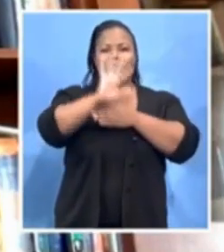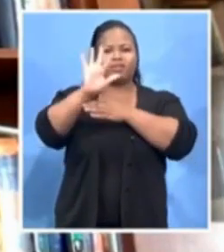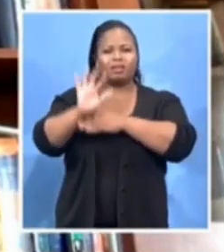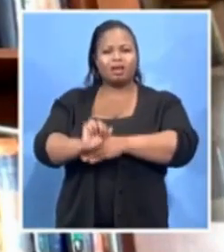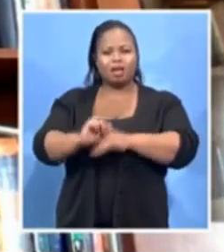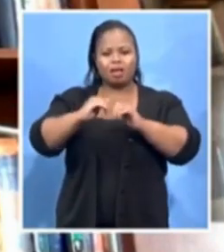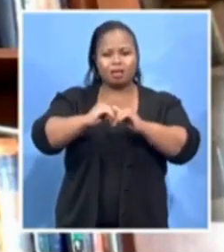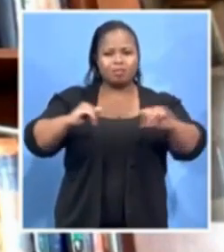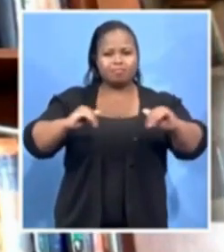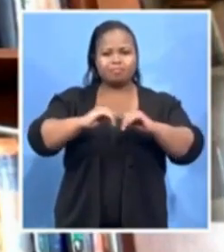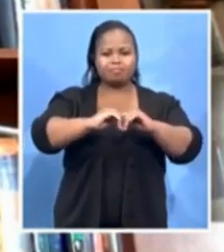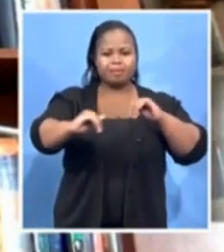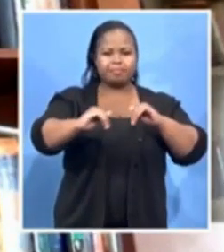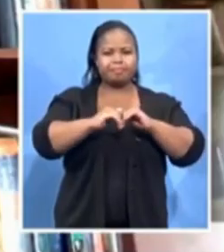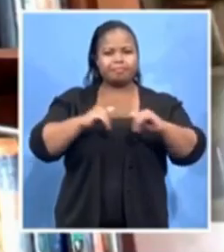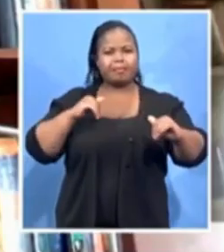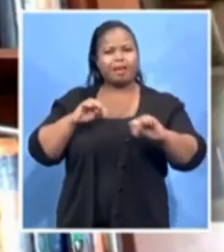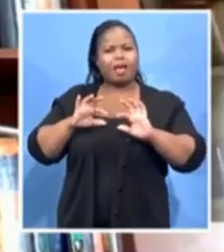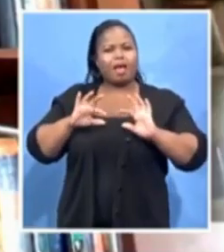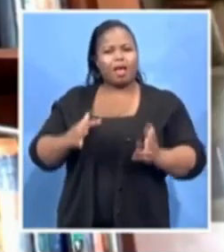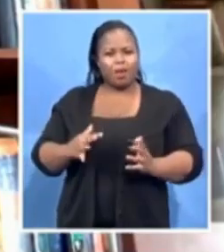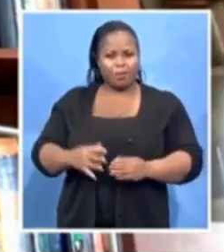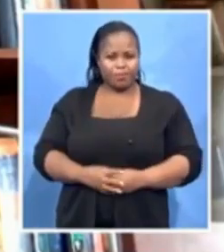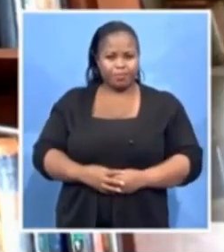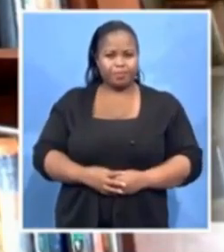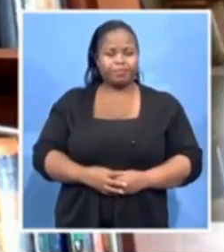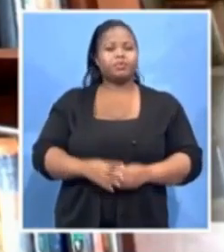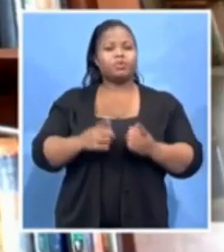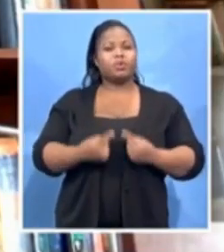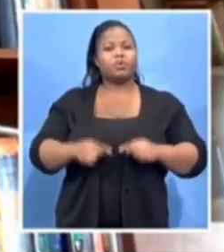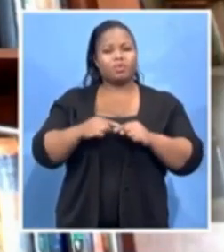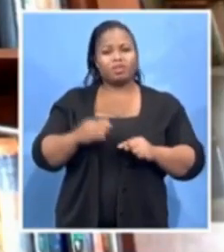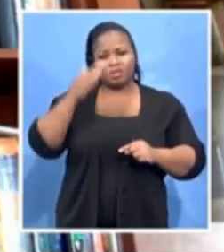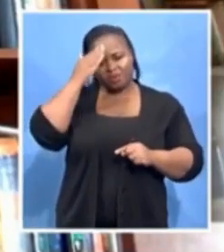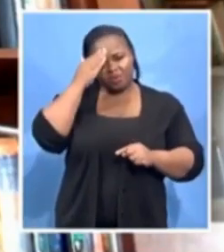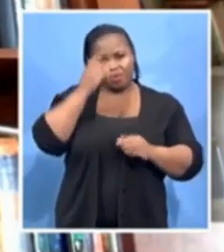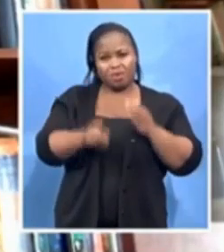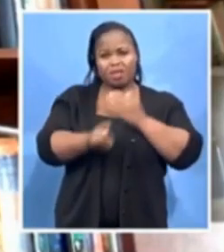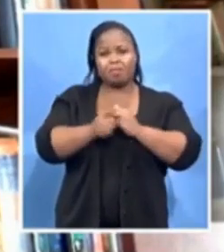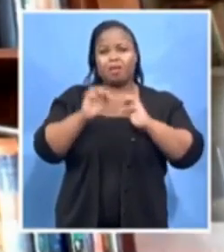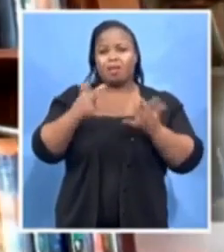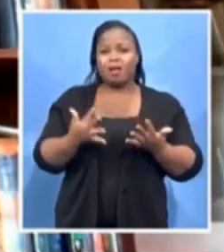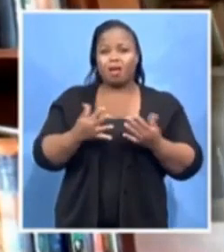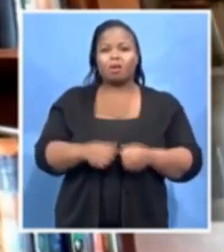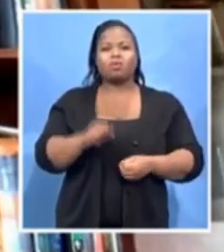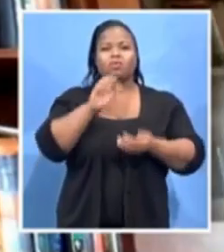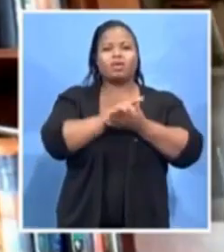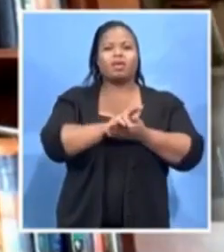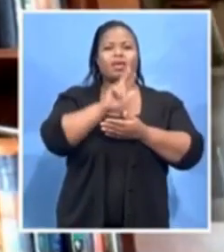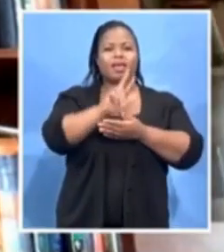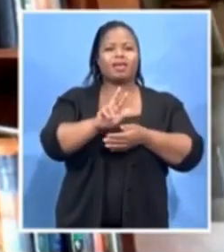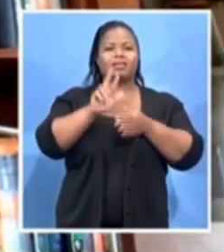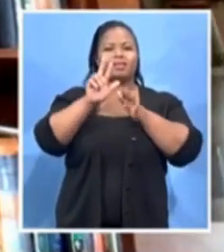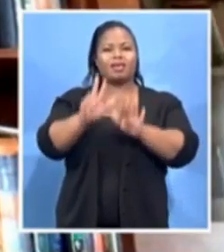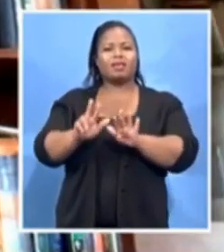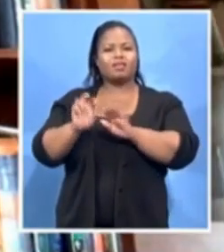Africa, as we know, was divided in Berlin in 1884, and it was divided at that